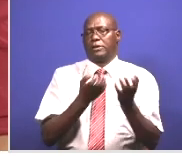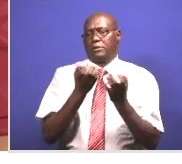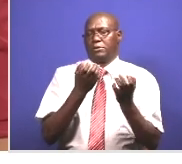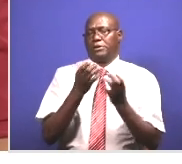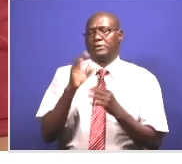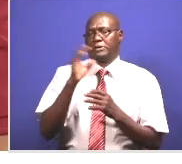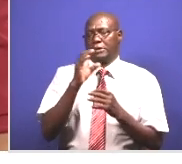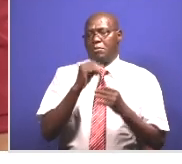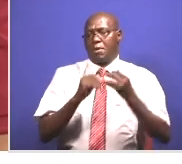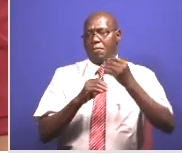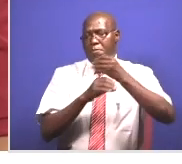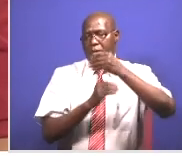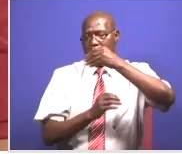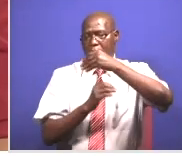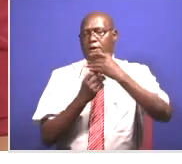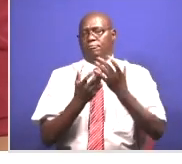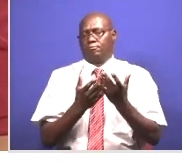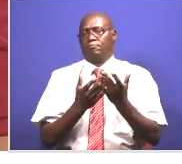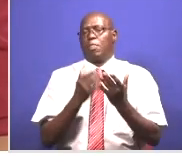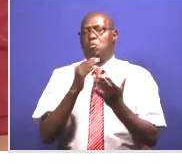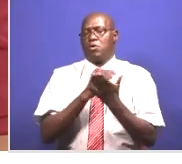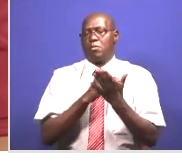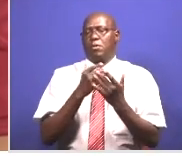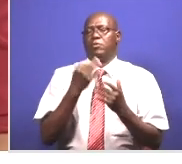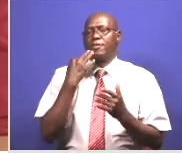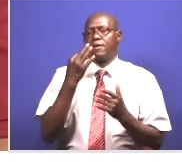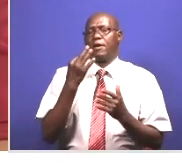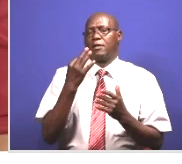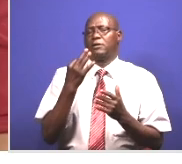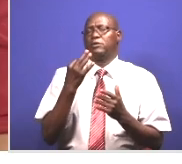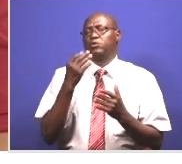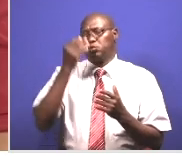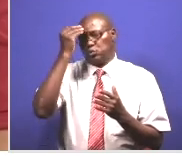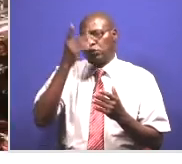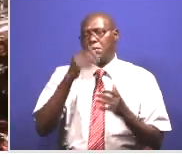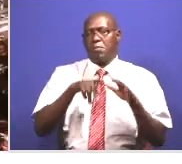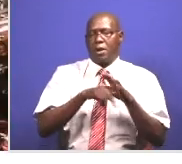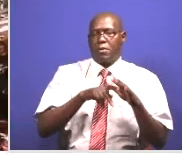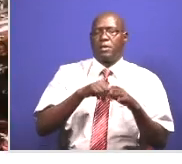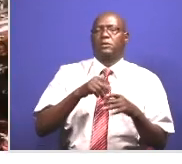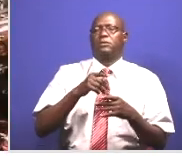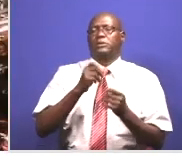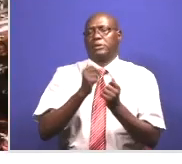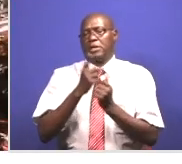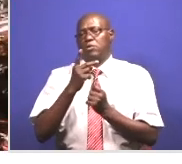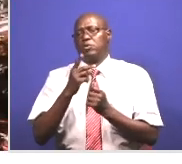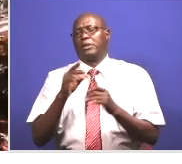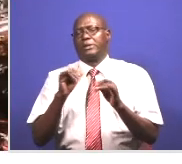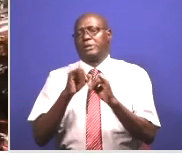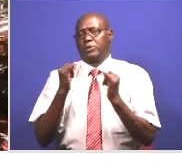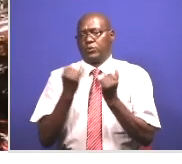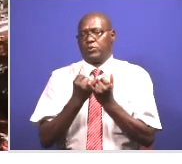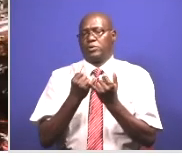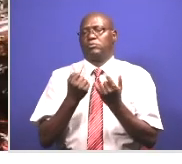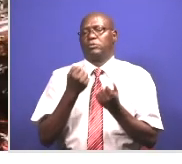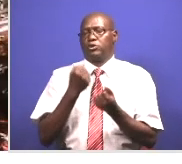pillar, the program has enrolled over 300 students in primary, secondary, and tertiary institutions. The scholarship